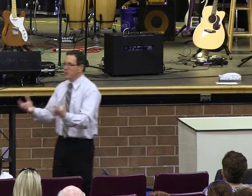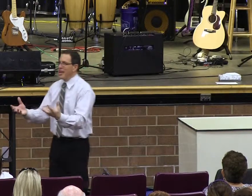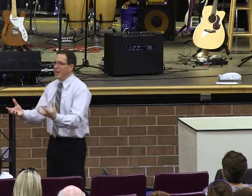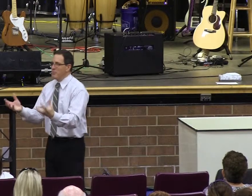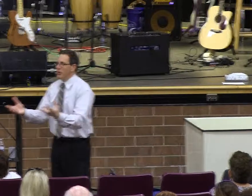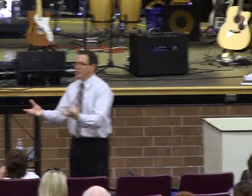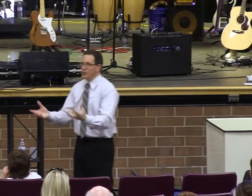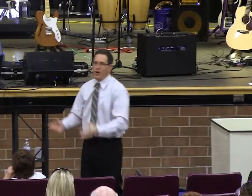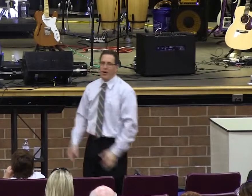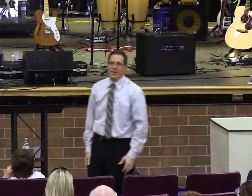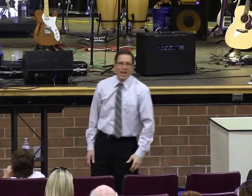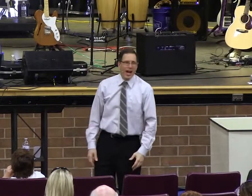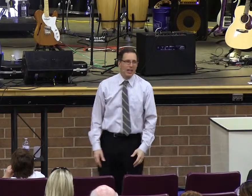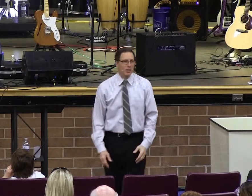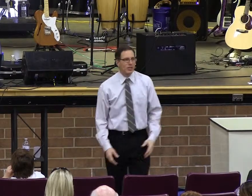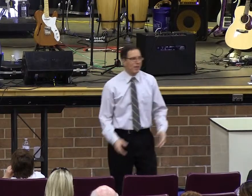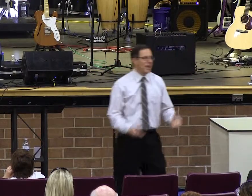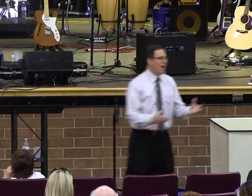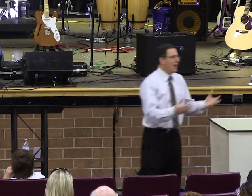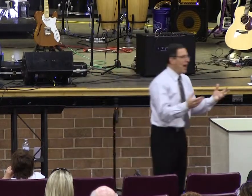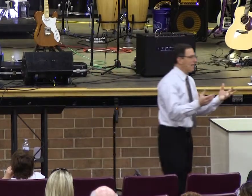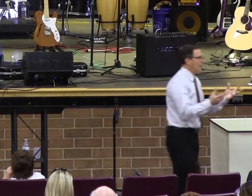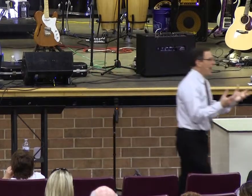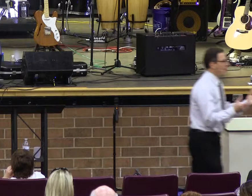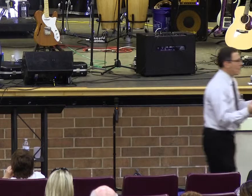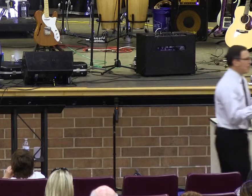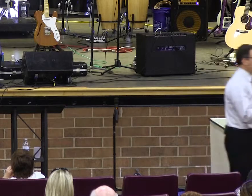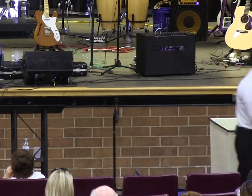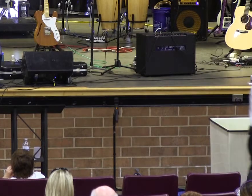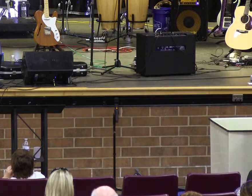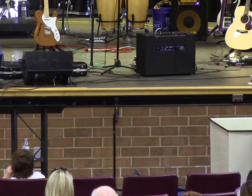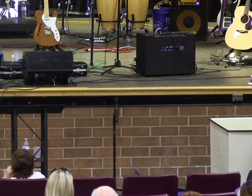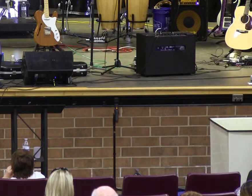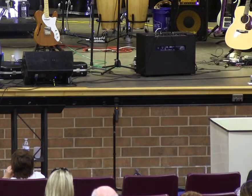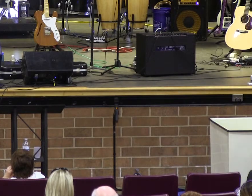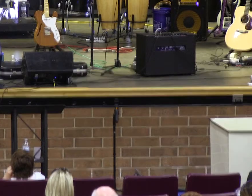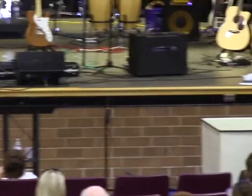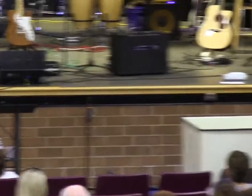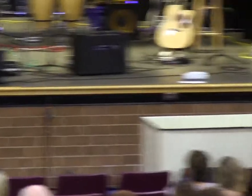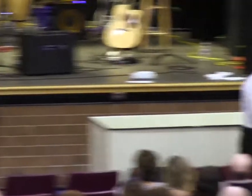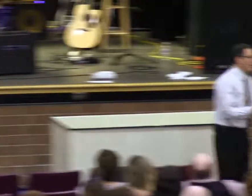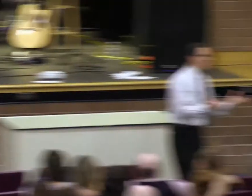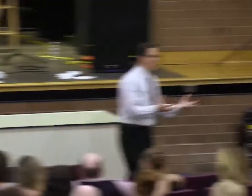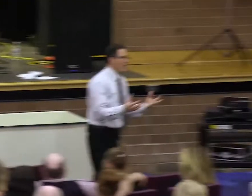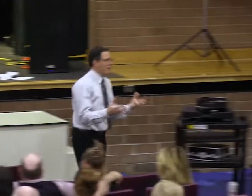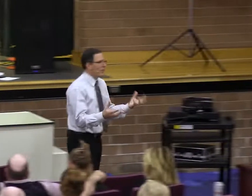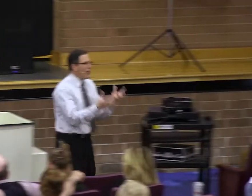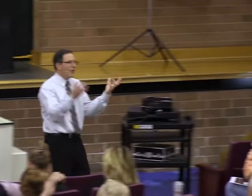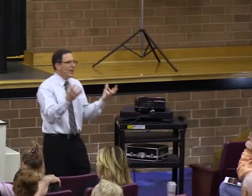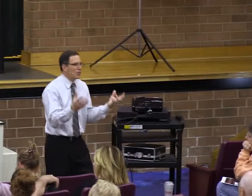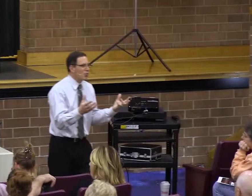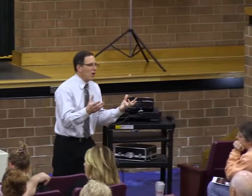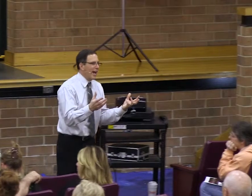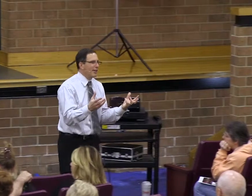possession the bright and Morning Star Hallelujah I'm gonna have have that relationship with God that that it's going to be like that bright and